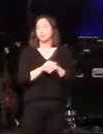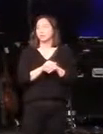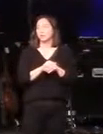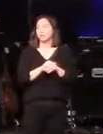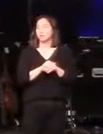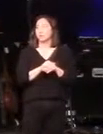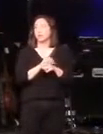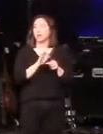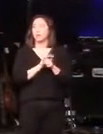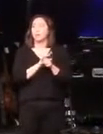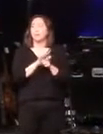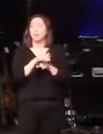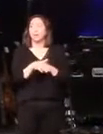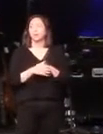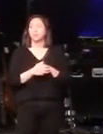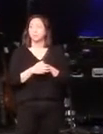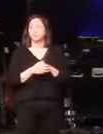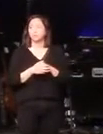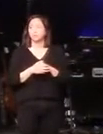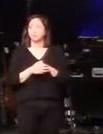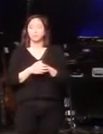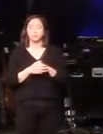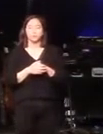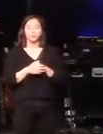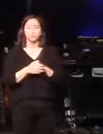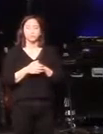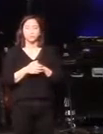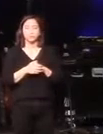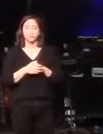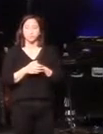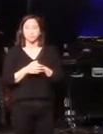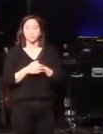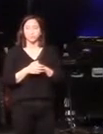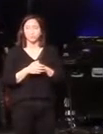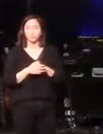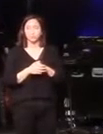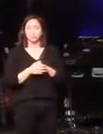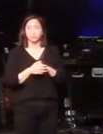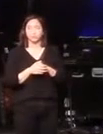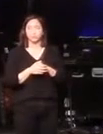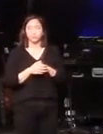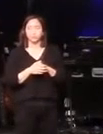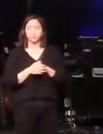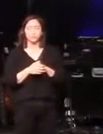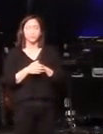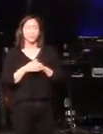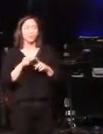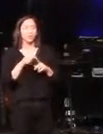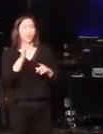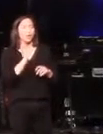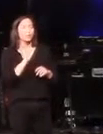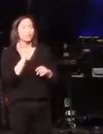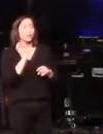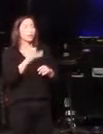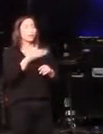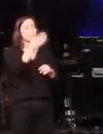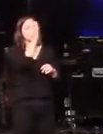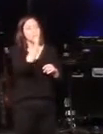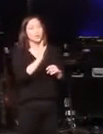supply every need of yours. Verse 20, to our God and Father be glory forever and